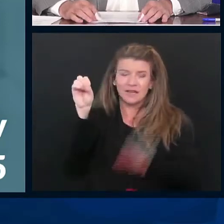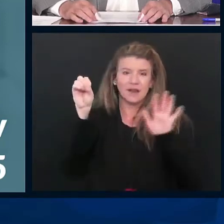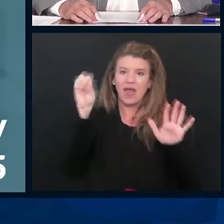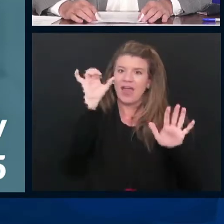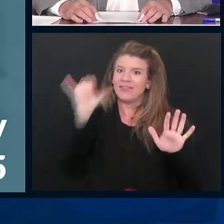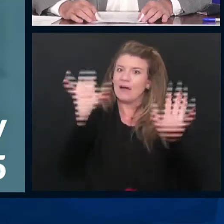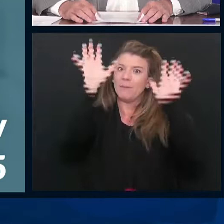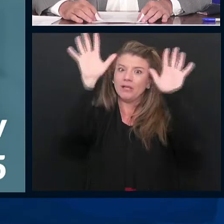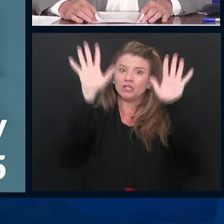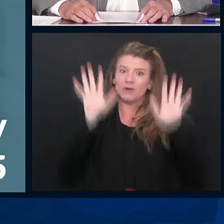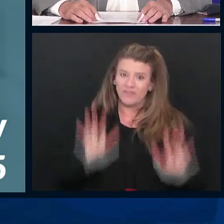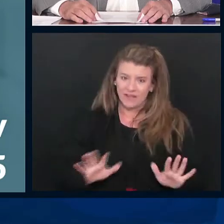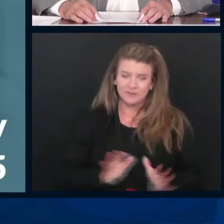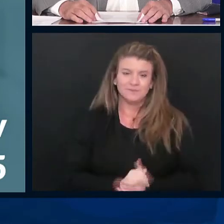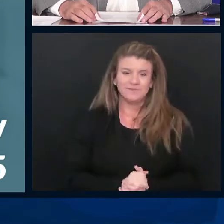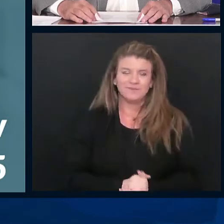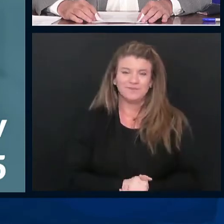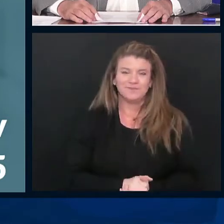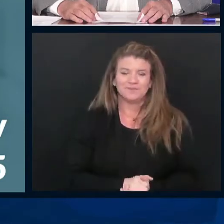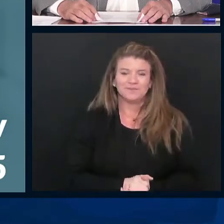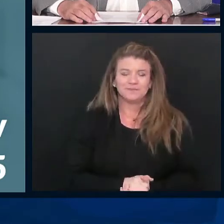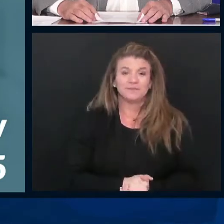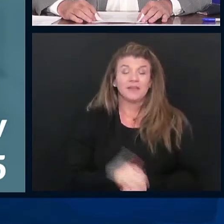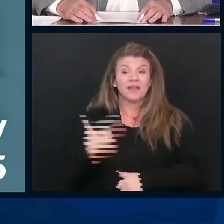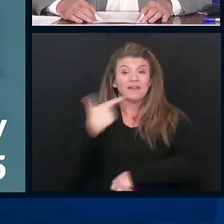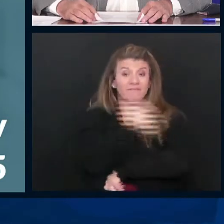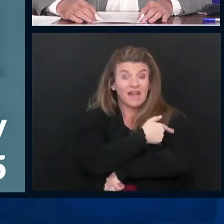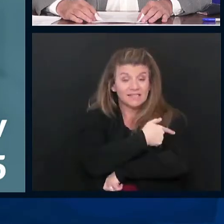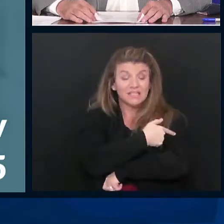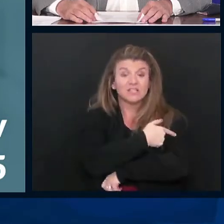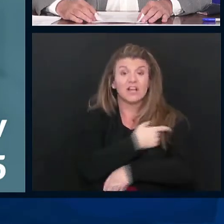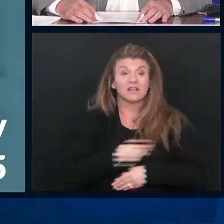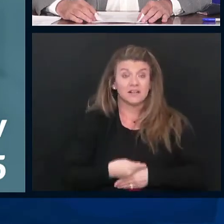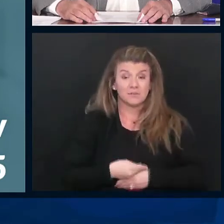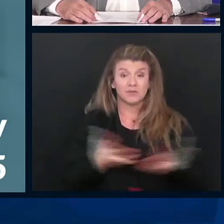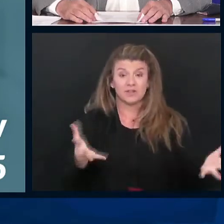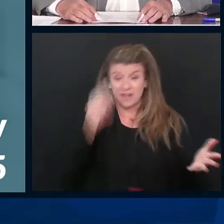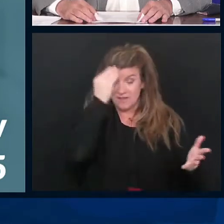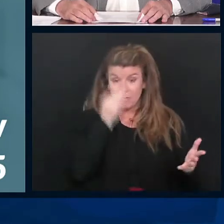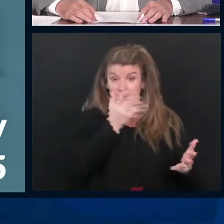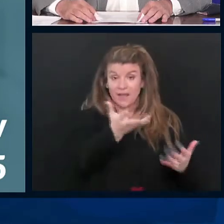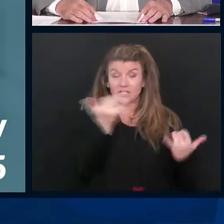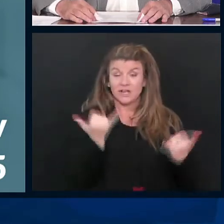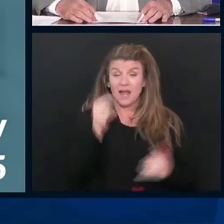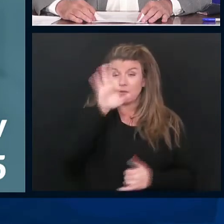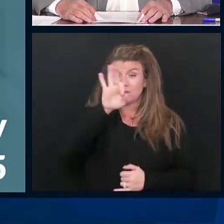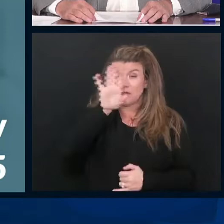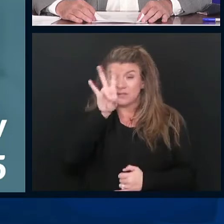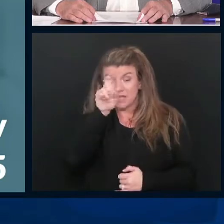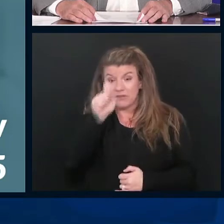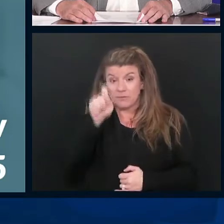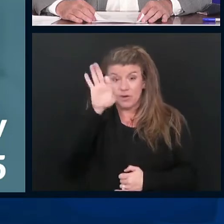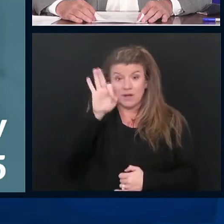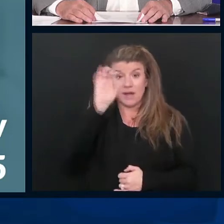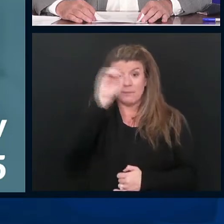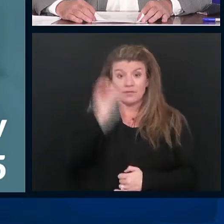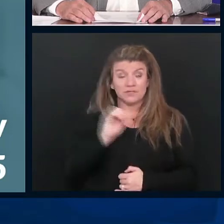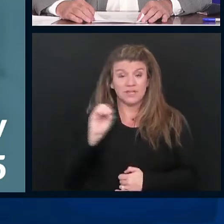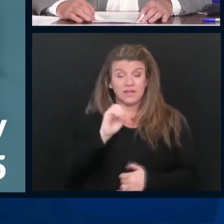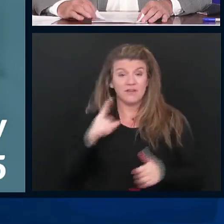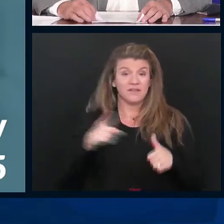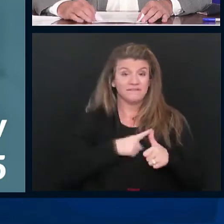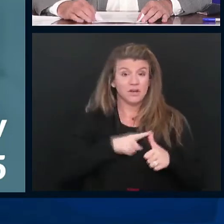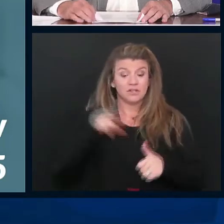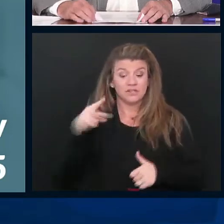terrific. As far as the vaccine distribution update, we're at 97.9% of the first and